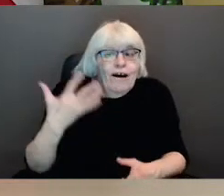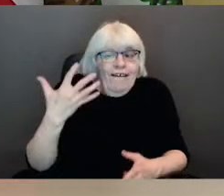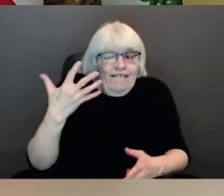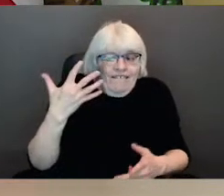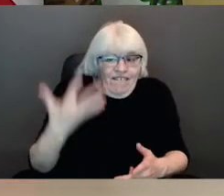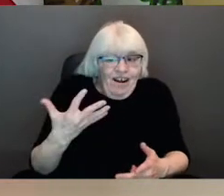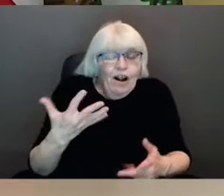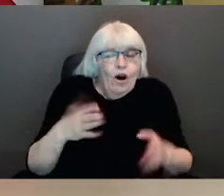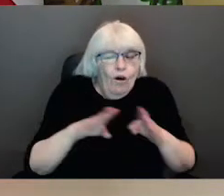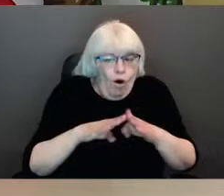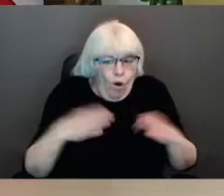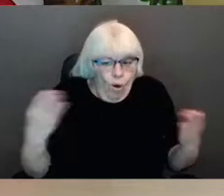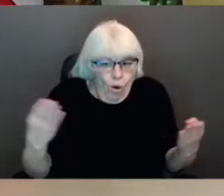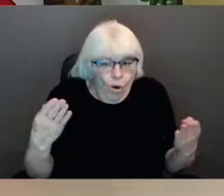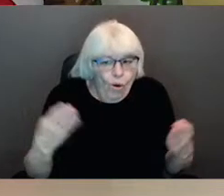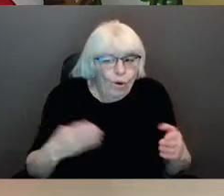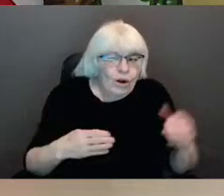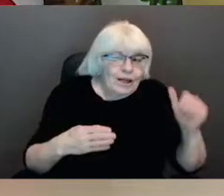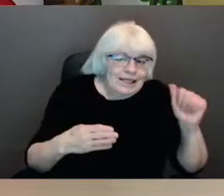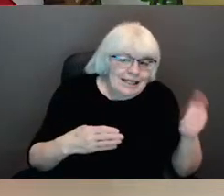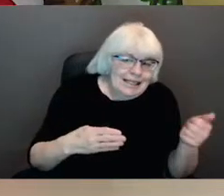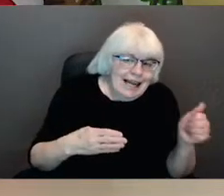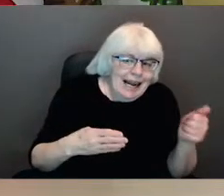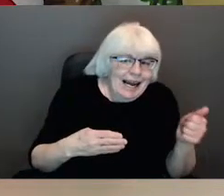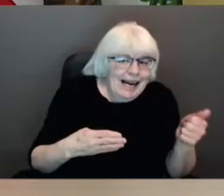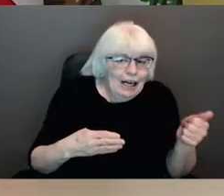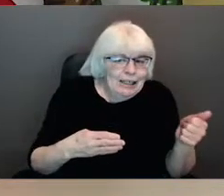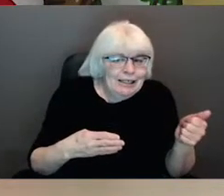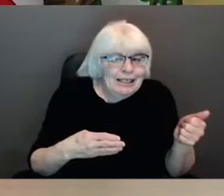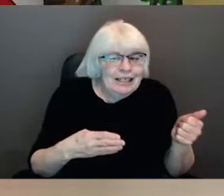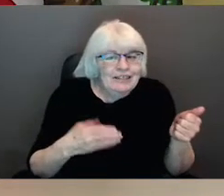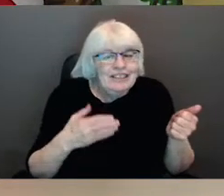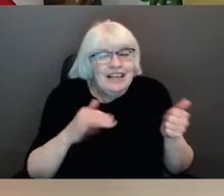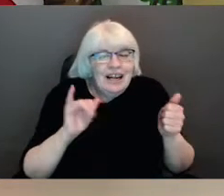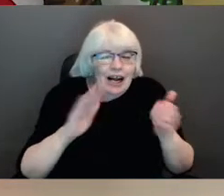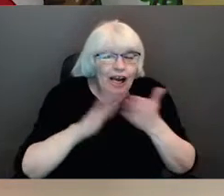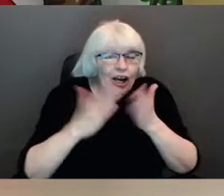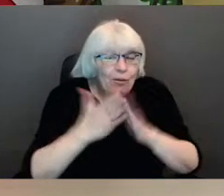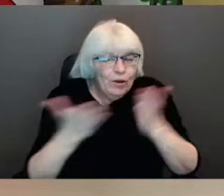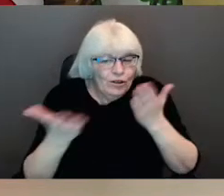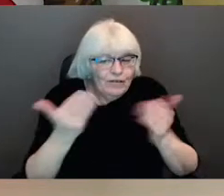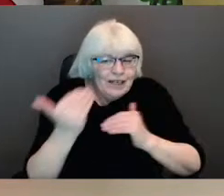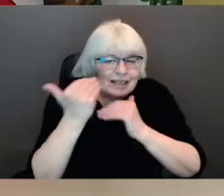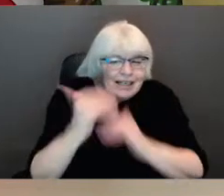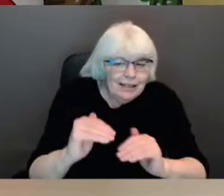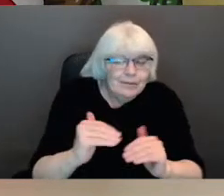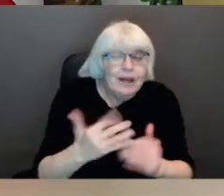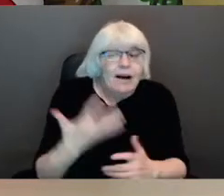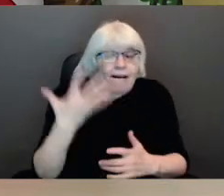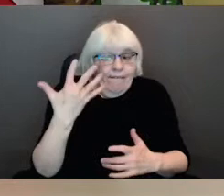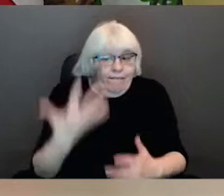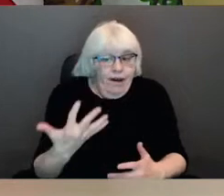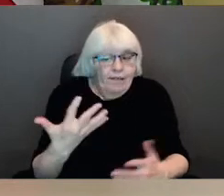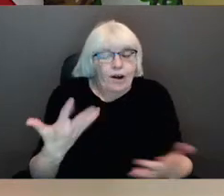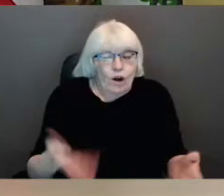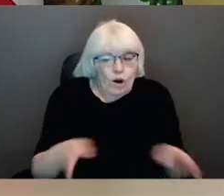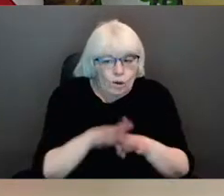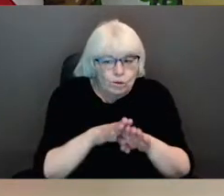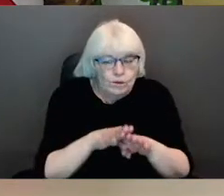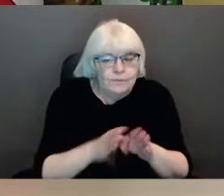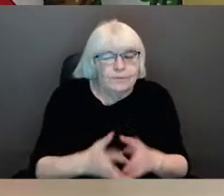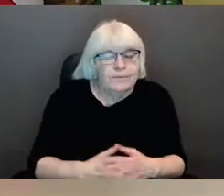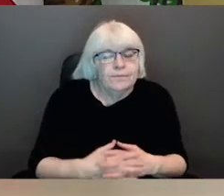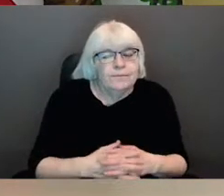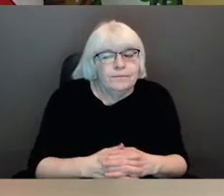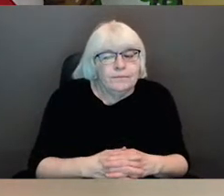limited services, and 5 are closed. There are outbreaks in other congregate settings, including the population that